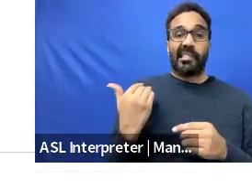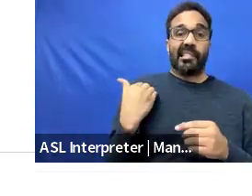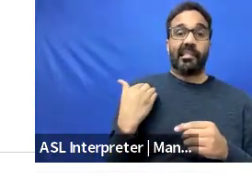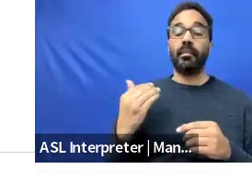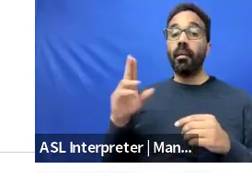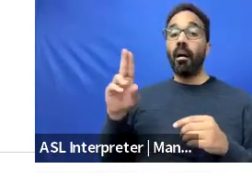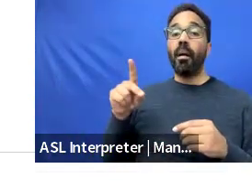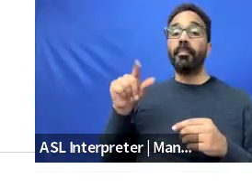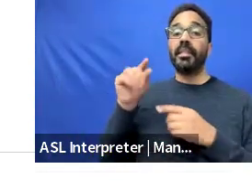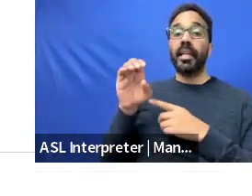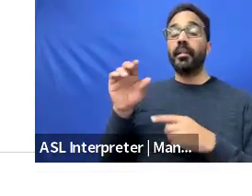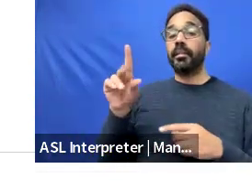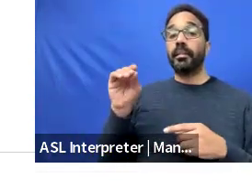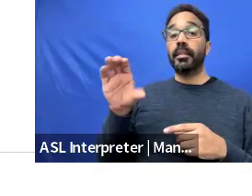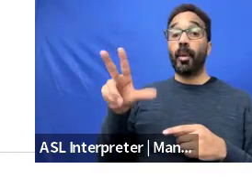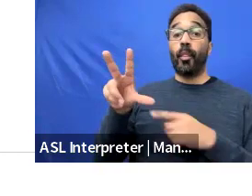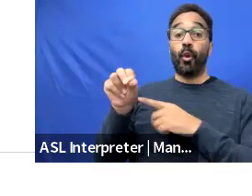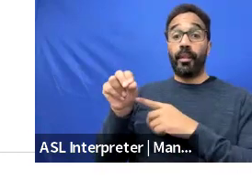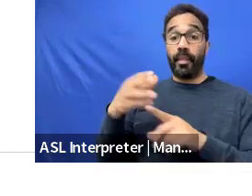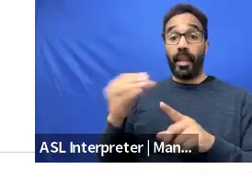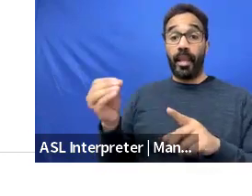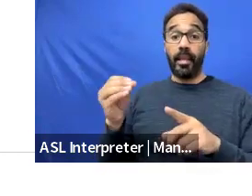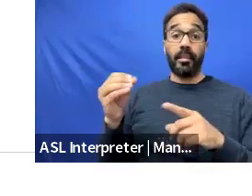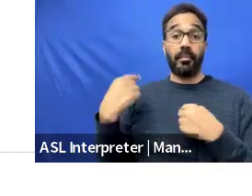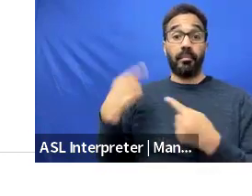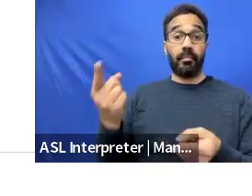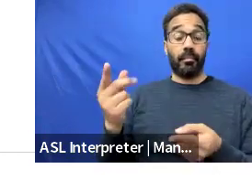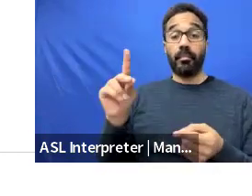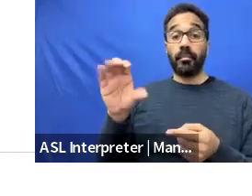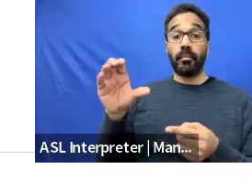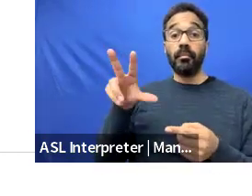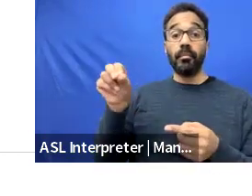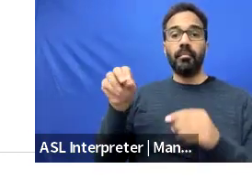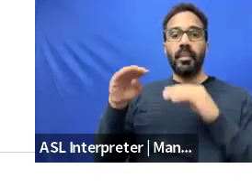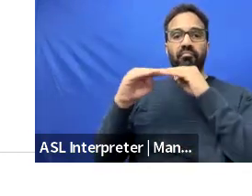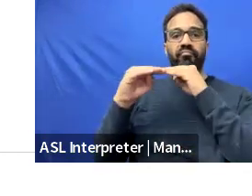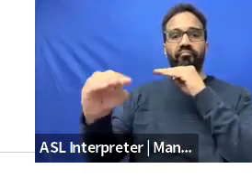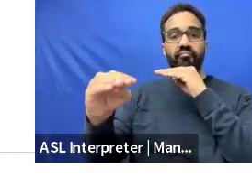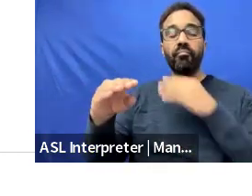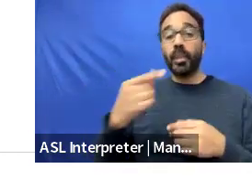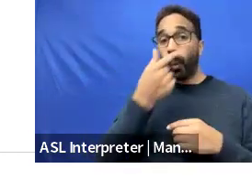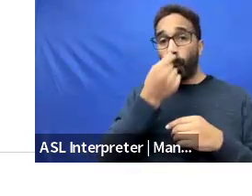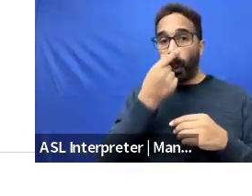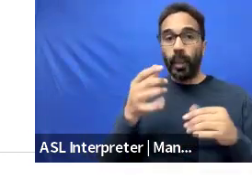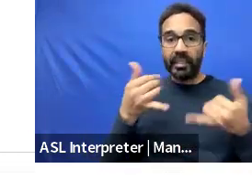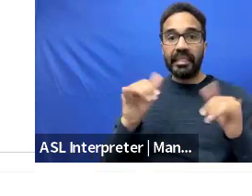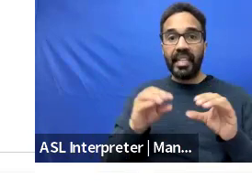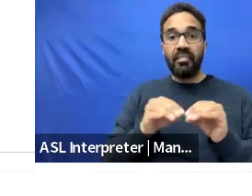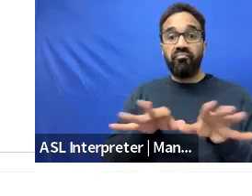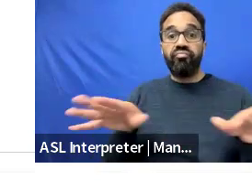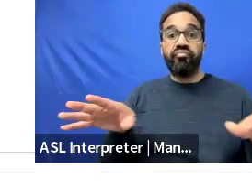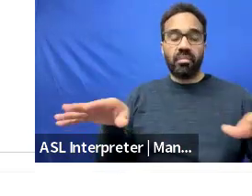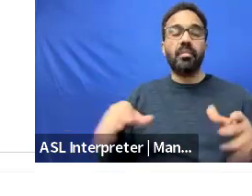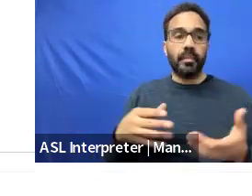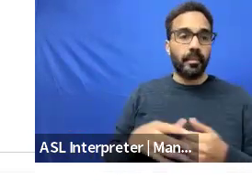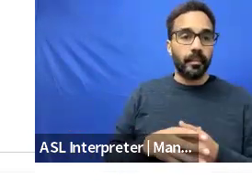And from there, we are seeing we've kind of maintained. The cold is still going around. 2 up